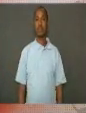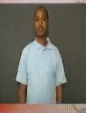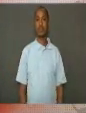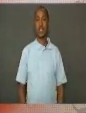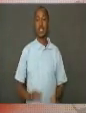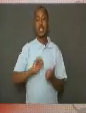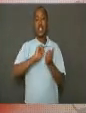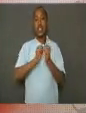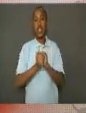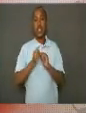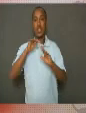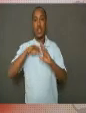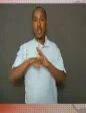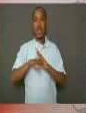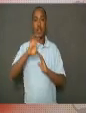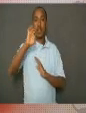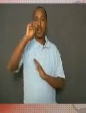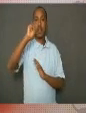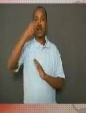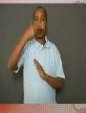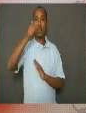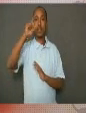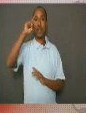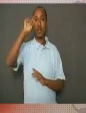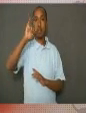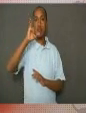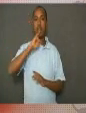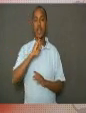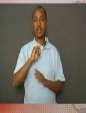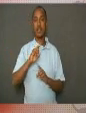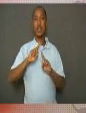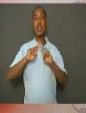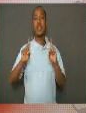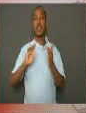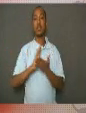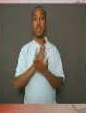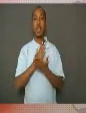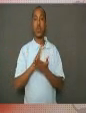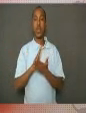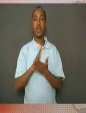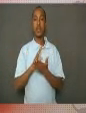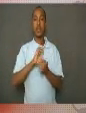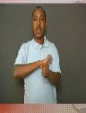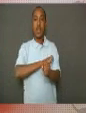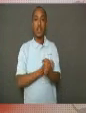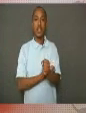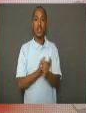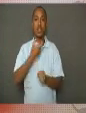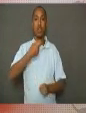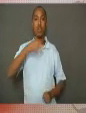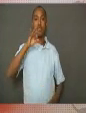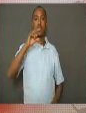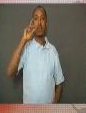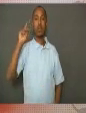The change in enthalpy is the difference between the energy of the